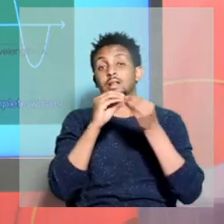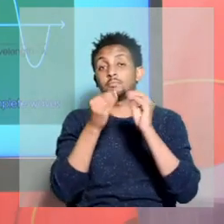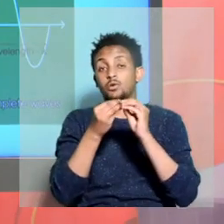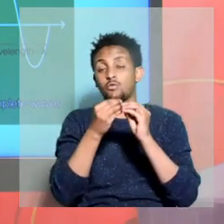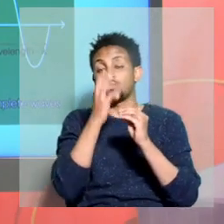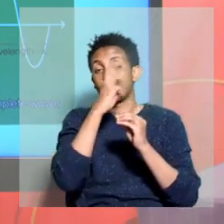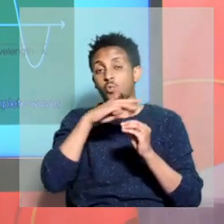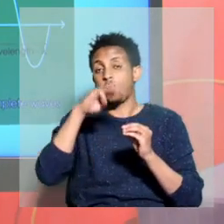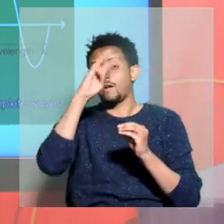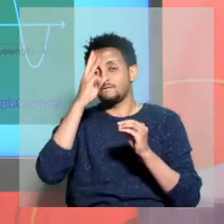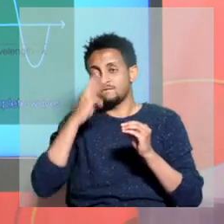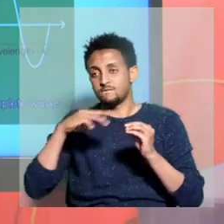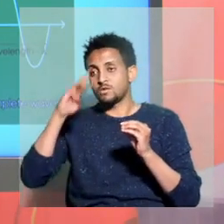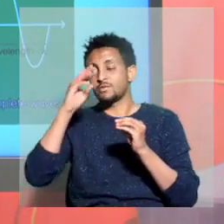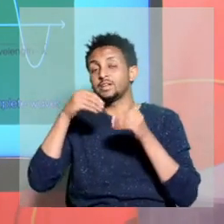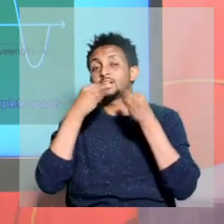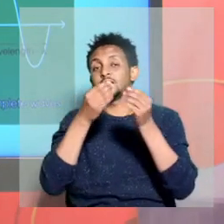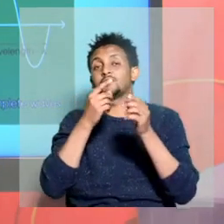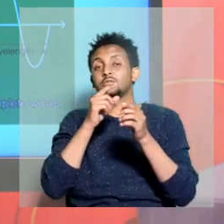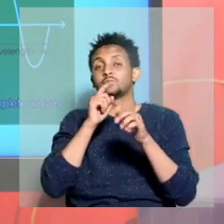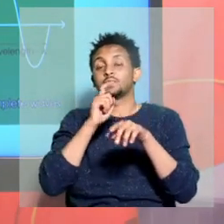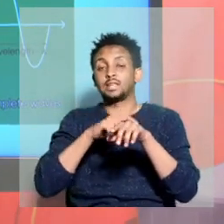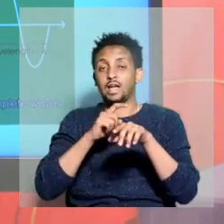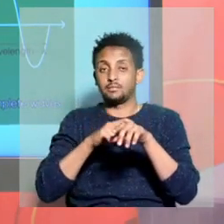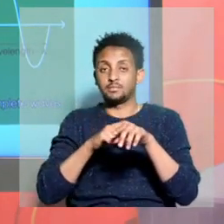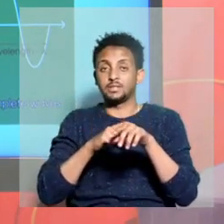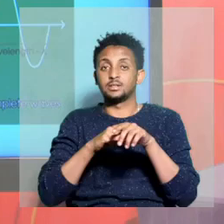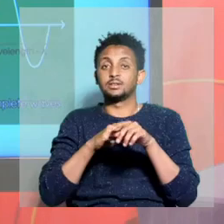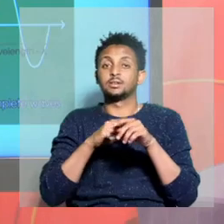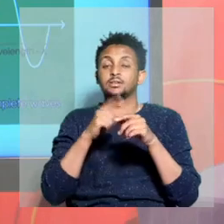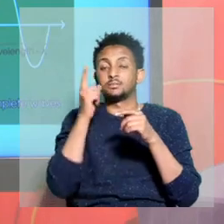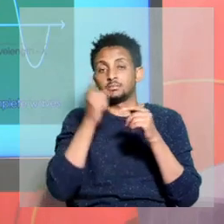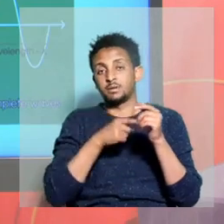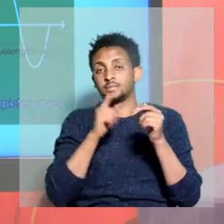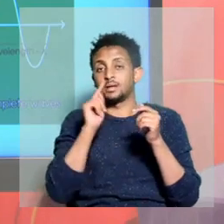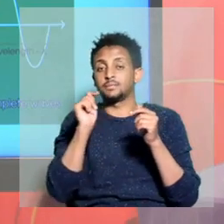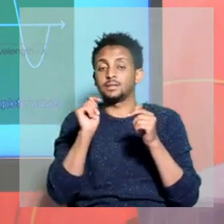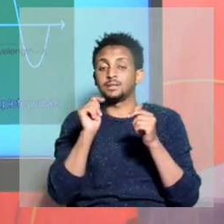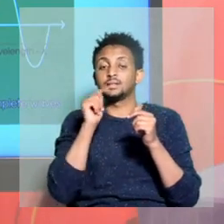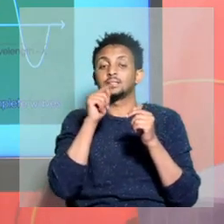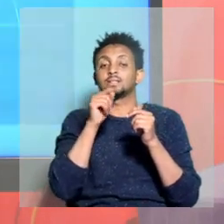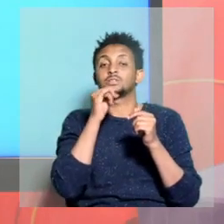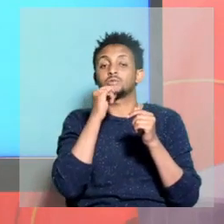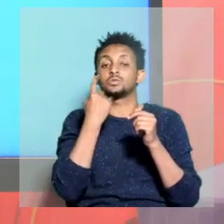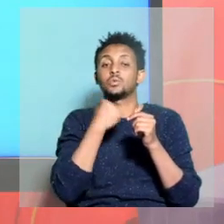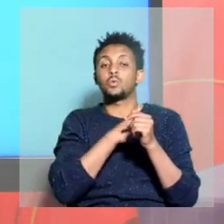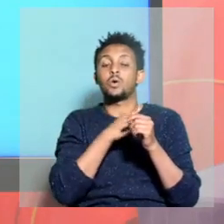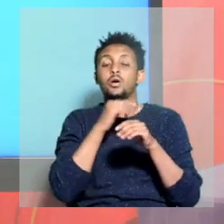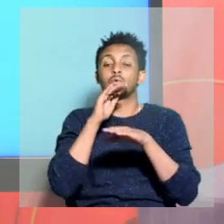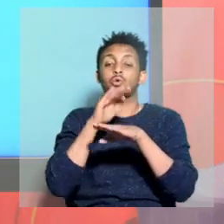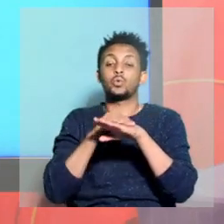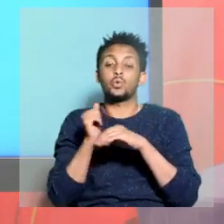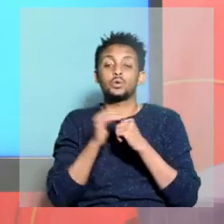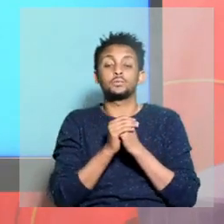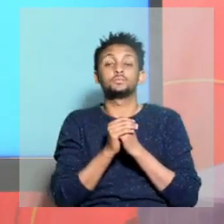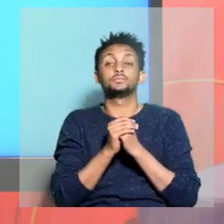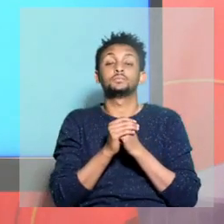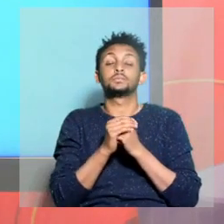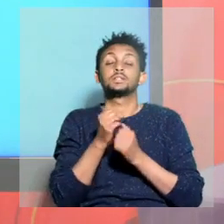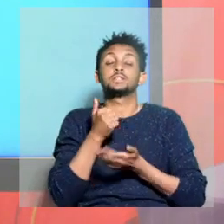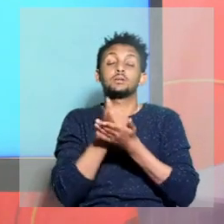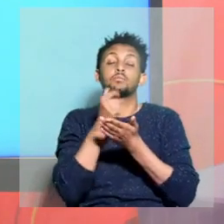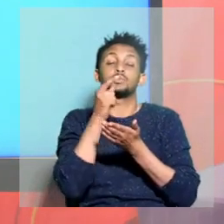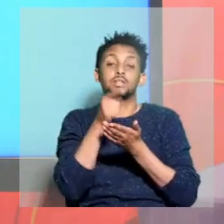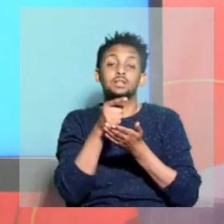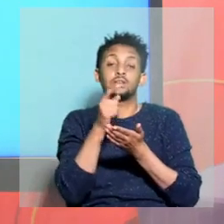of complete waves passing a given point of observation per a time t. This is what we call, suppose